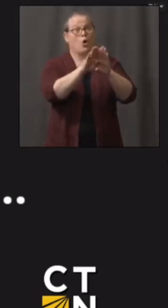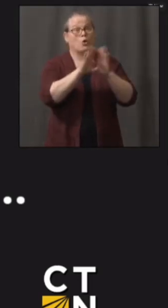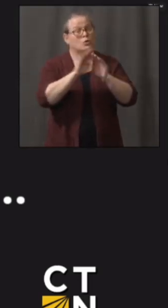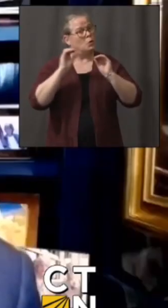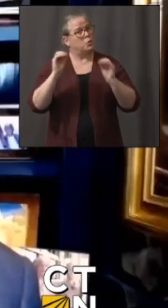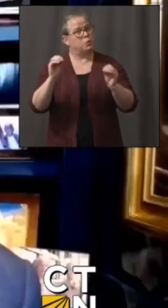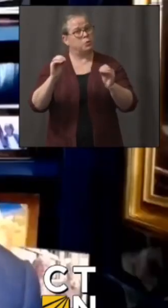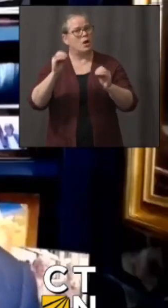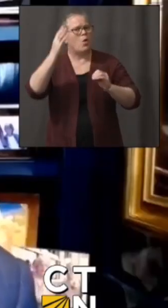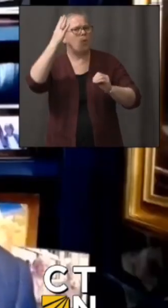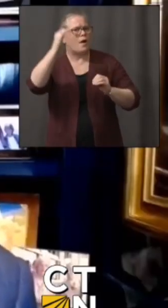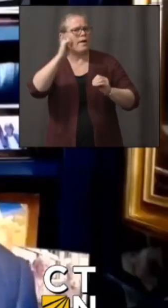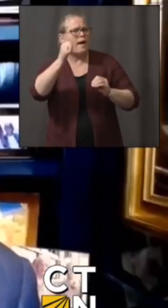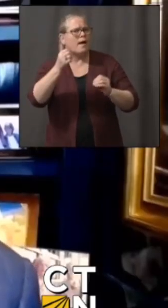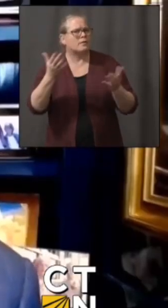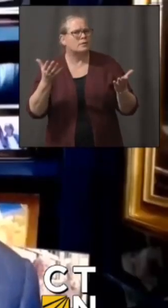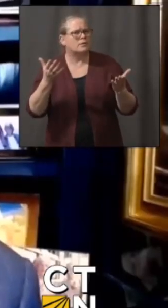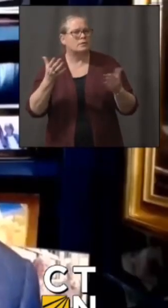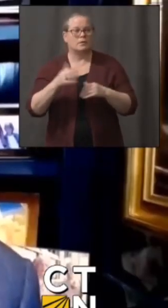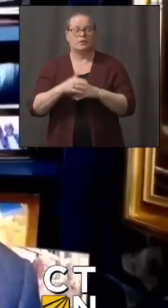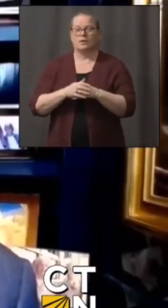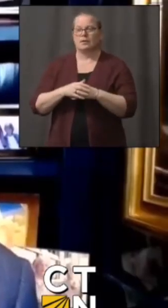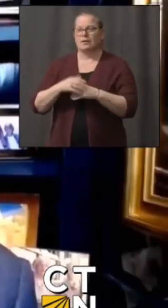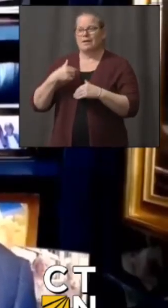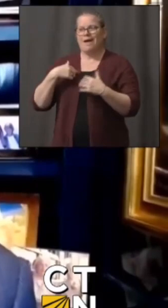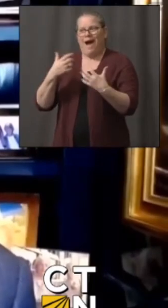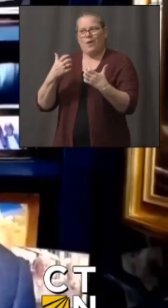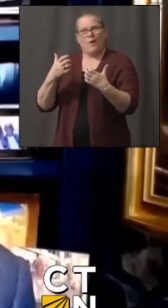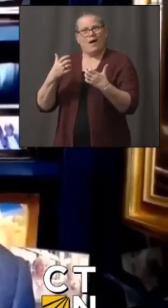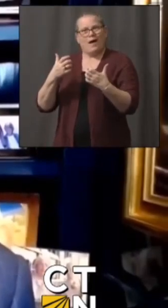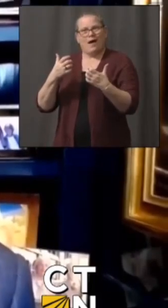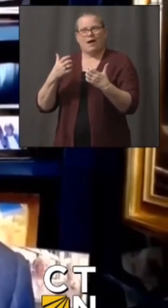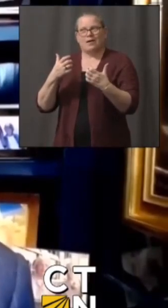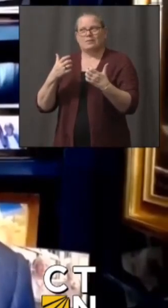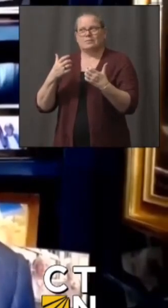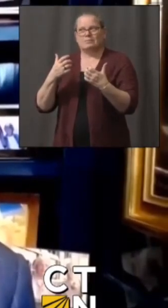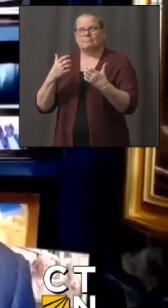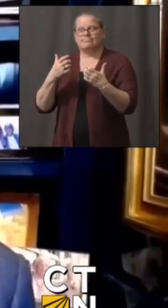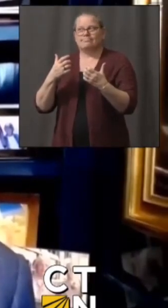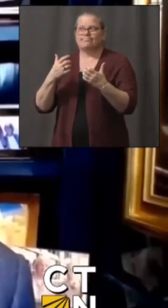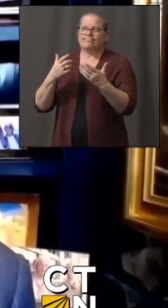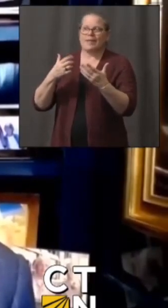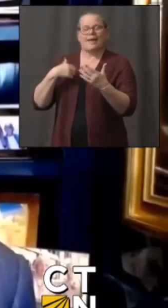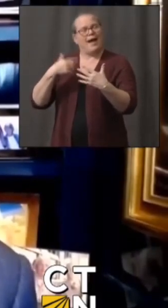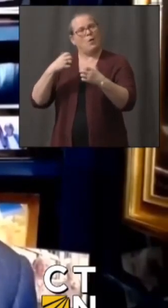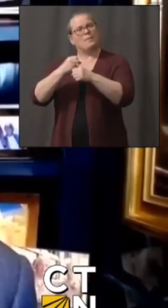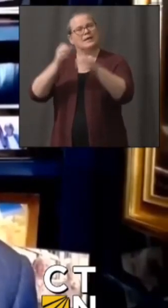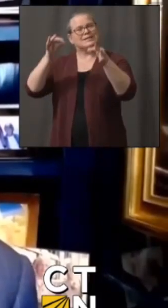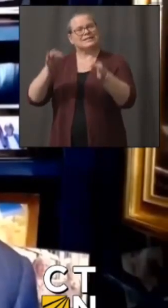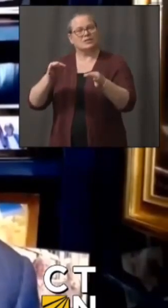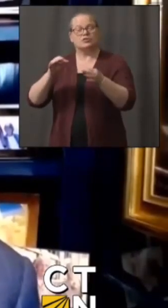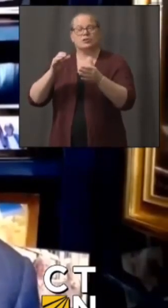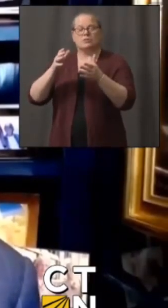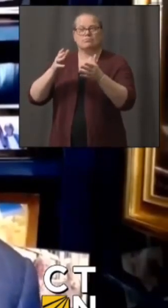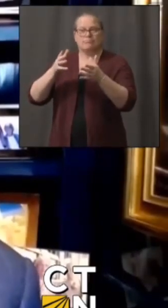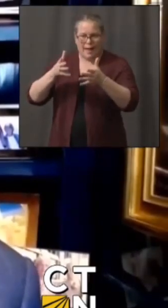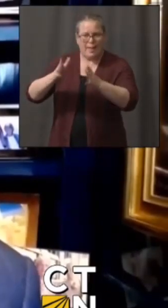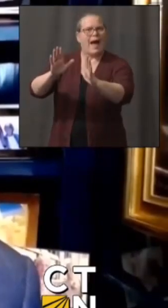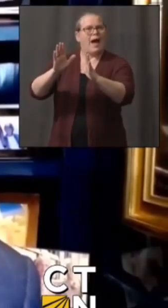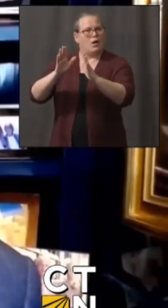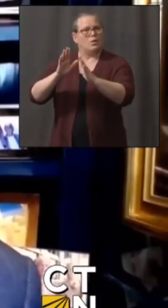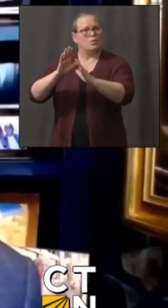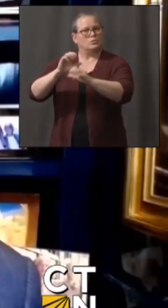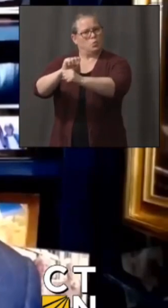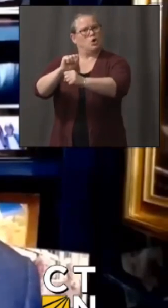Because I want to do things that work. And I don't want to. So as I've started out by saying, I think retail, we can operate